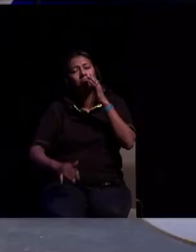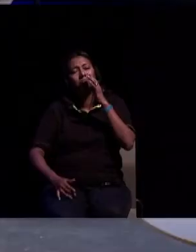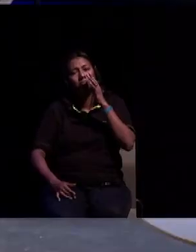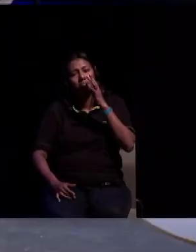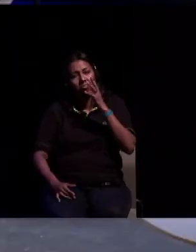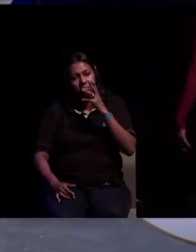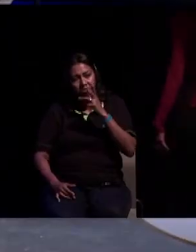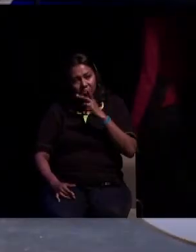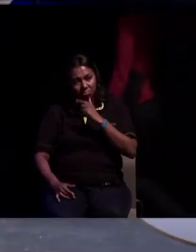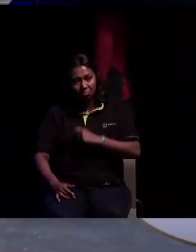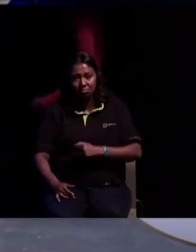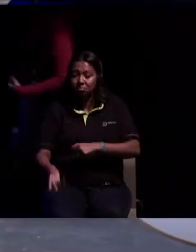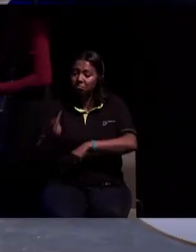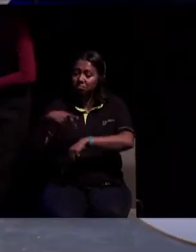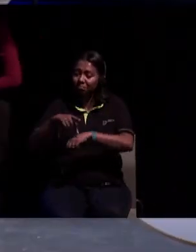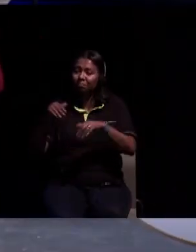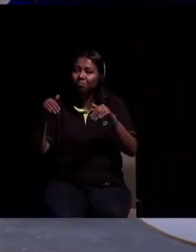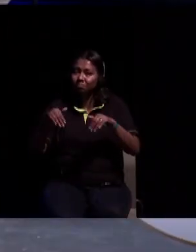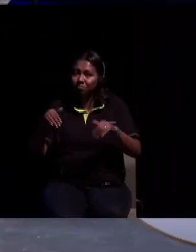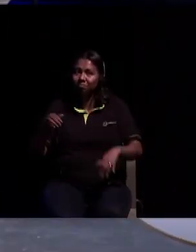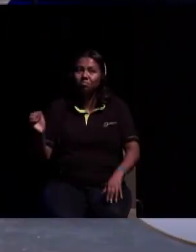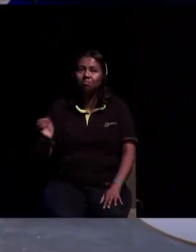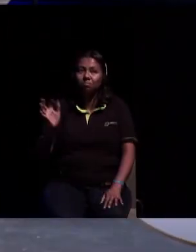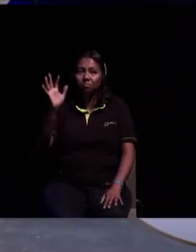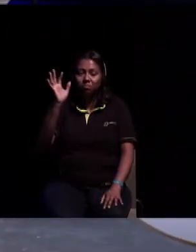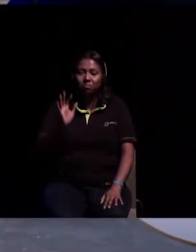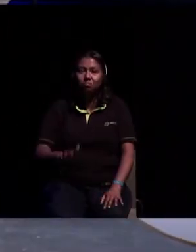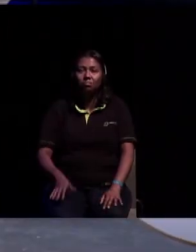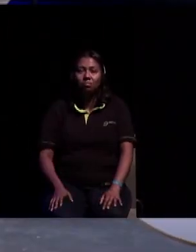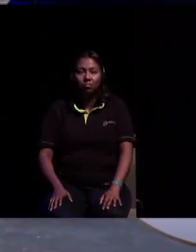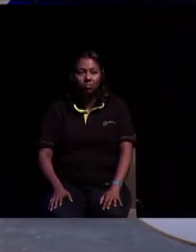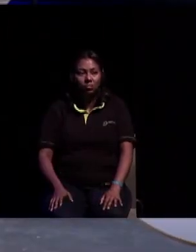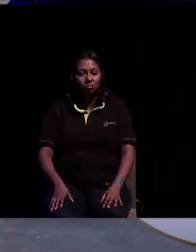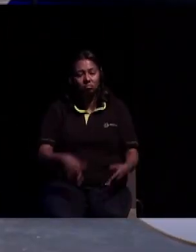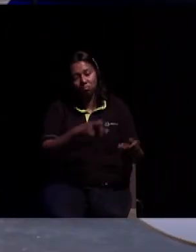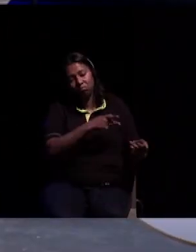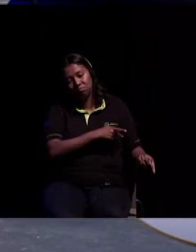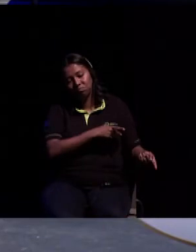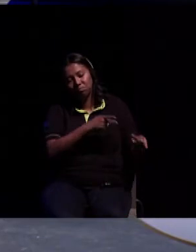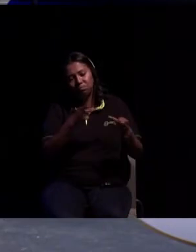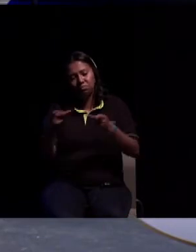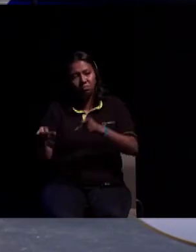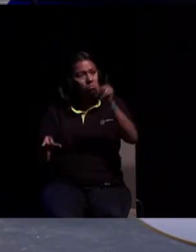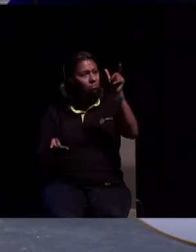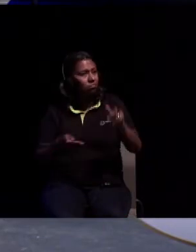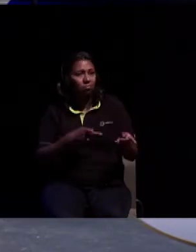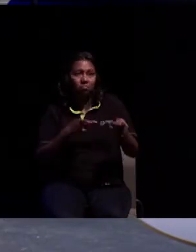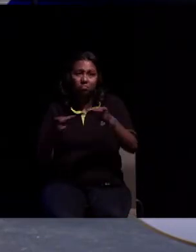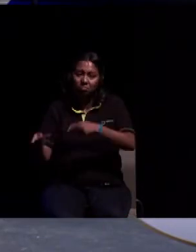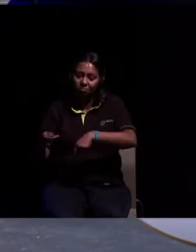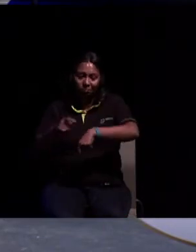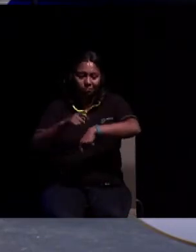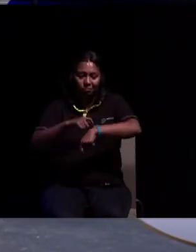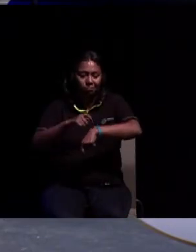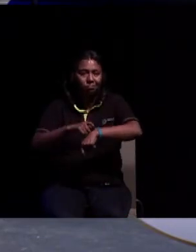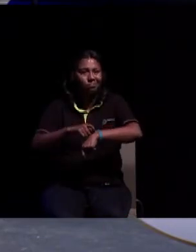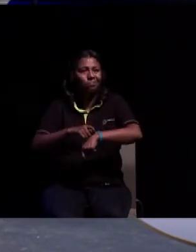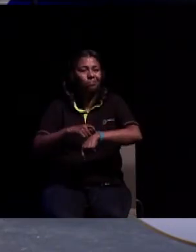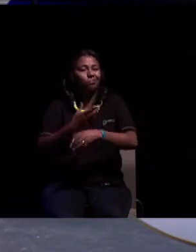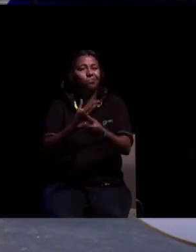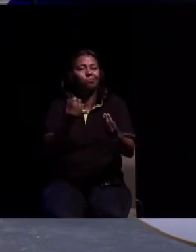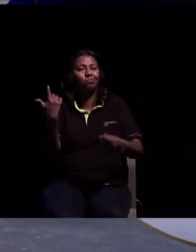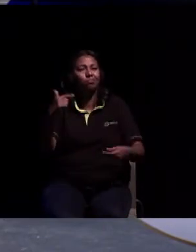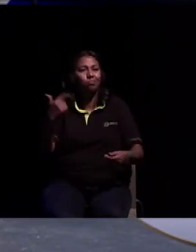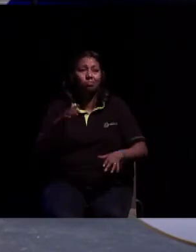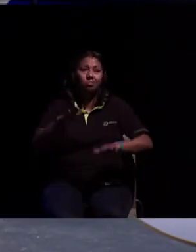destination, and a lot of our international visitors don't have a good deal of time. They might have a 10-day holiday, so it makes it